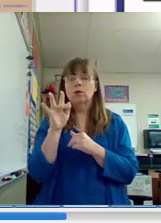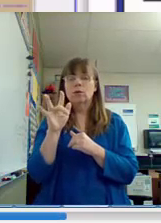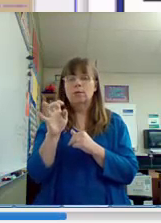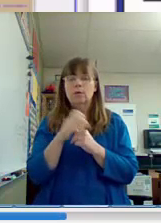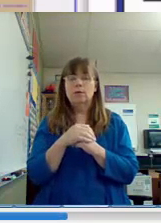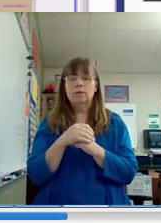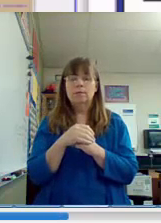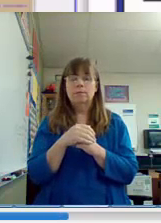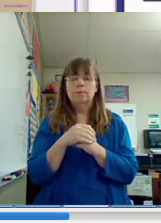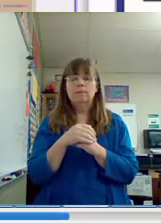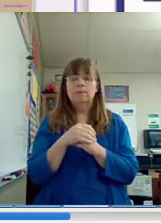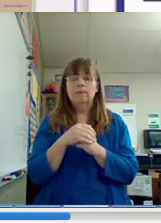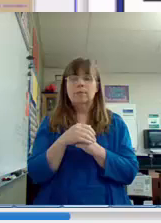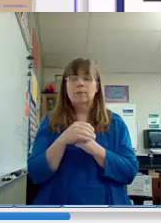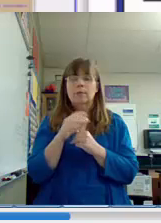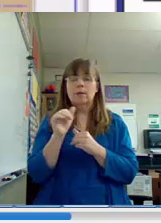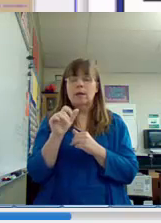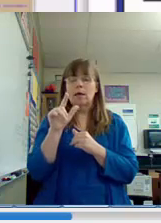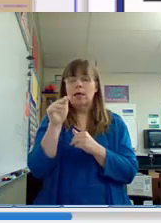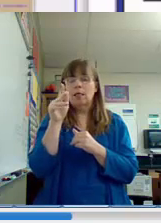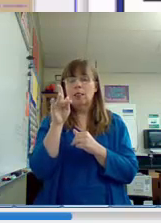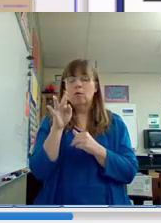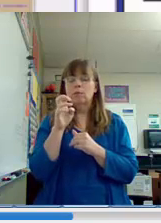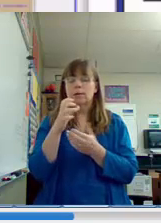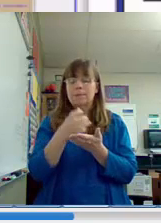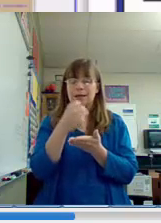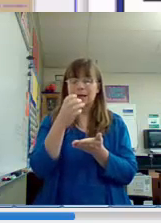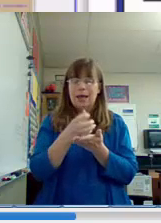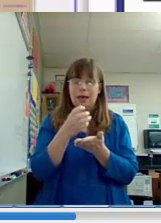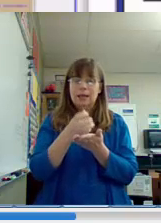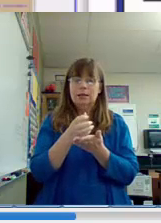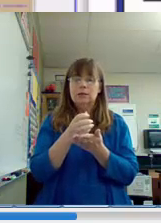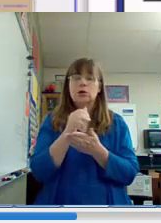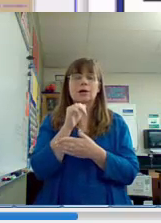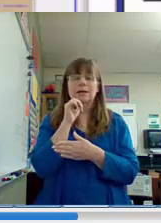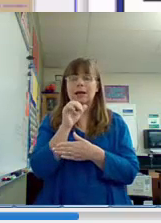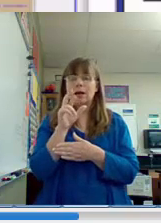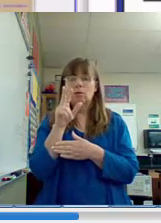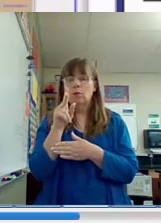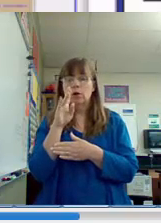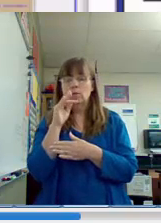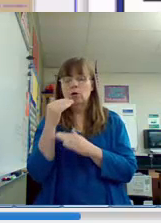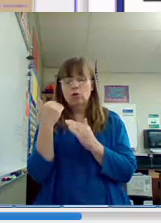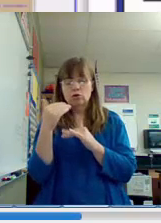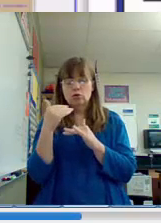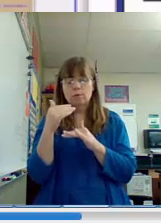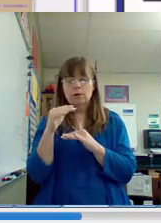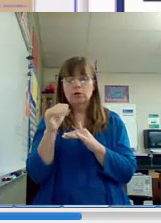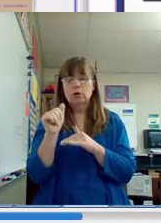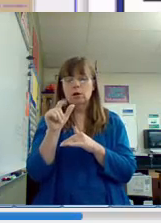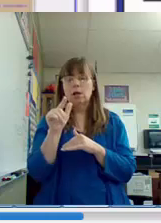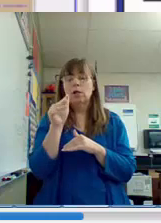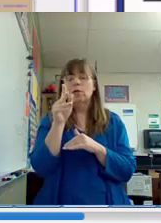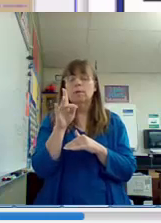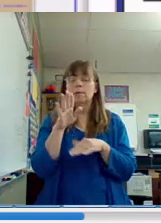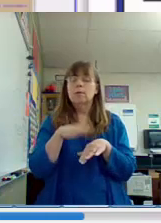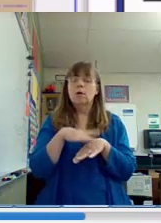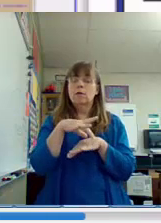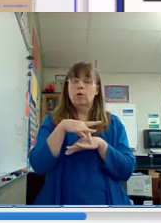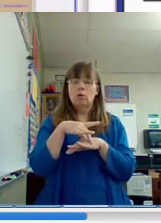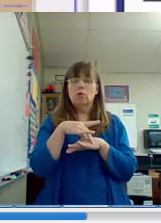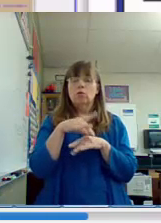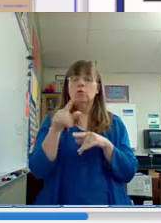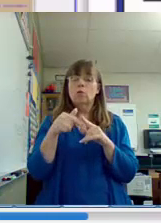Aluminum cans, we recycle those because they're non-renewable. There's only so much aluminum on the earth, so once we use it, it's